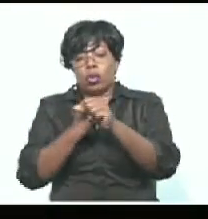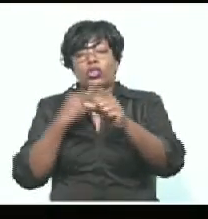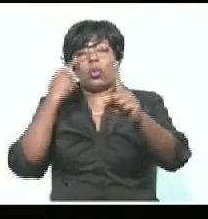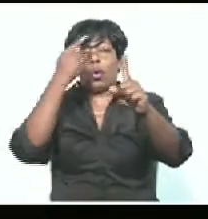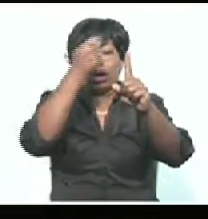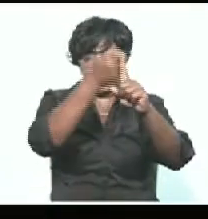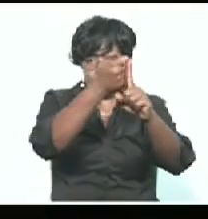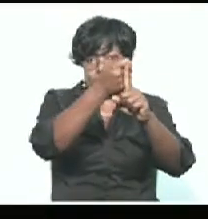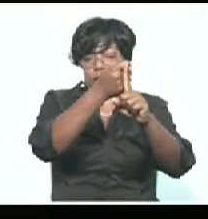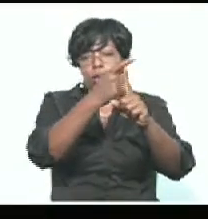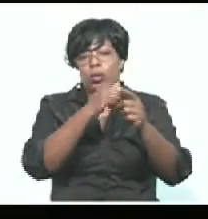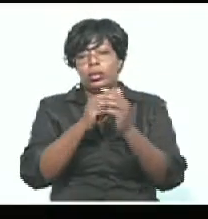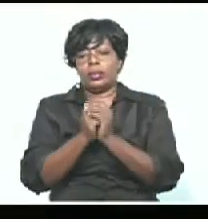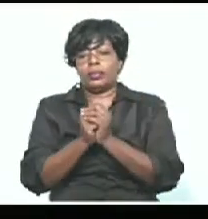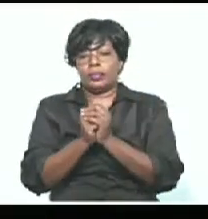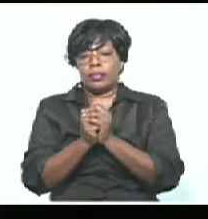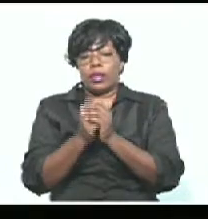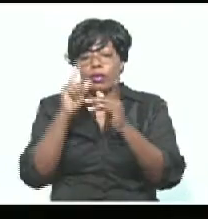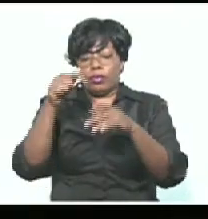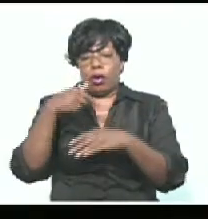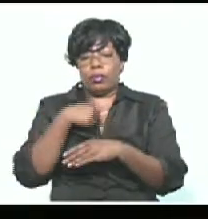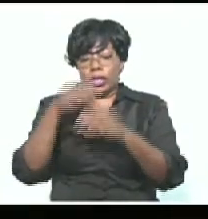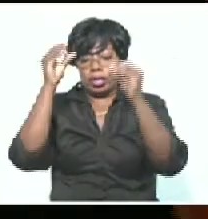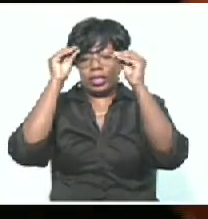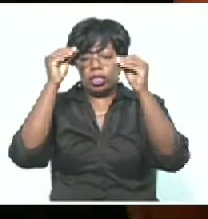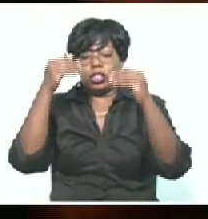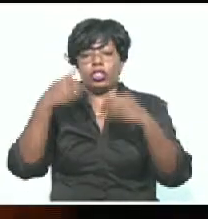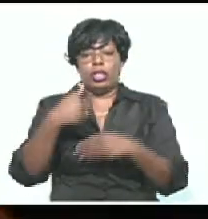so, for me, it taught me to